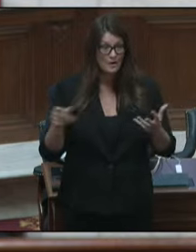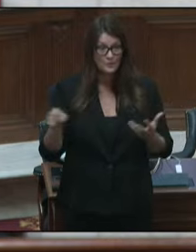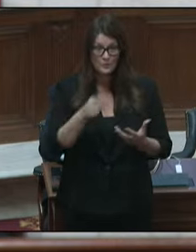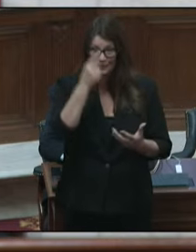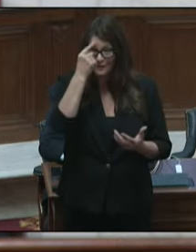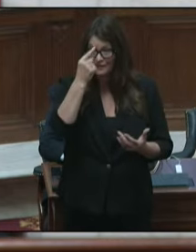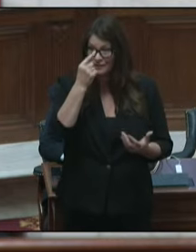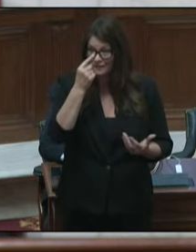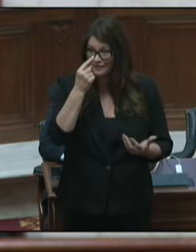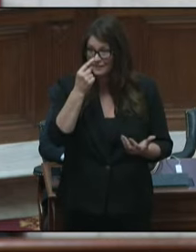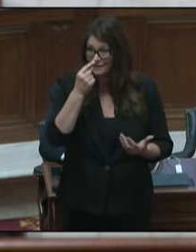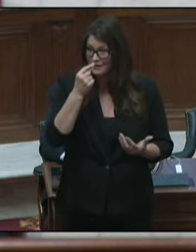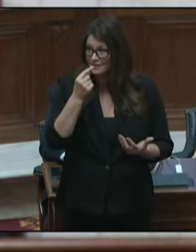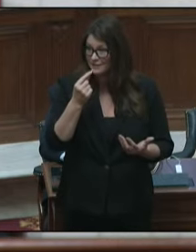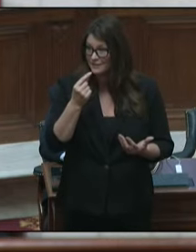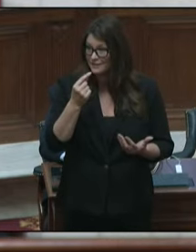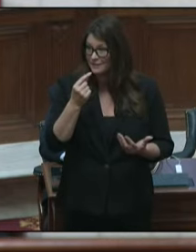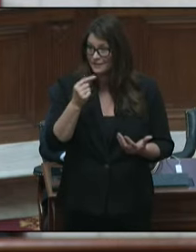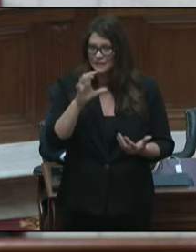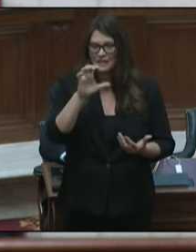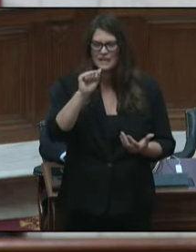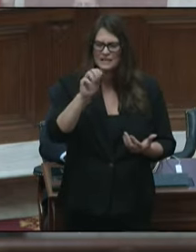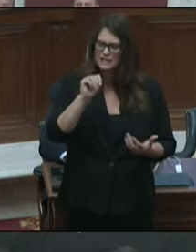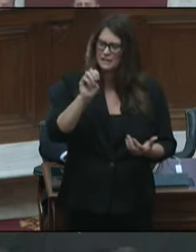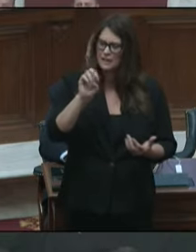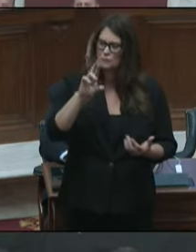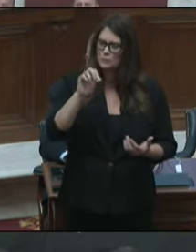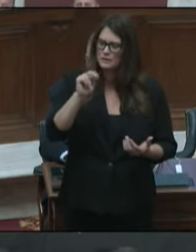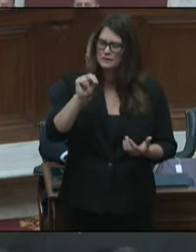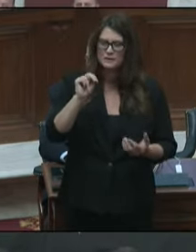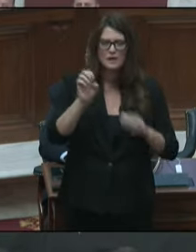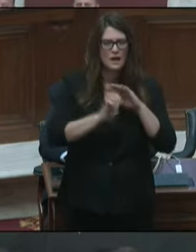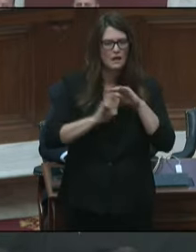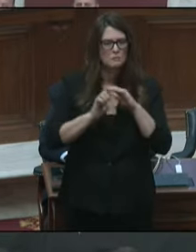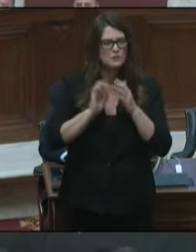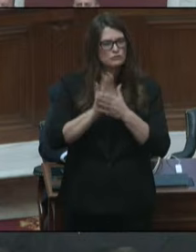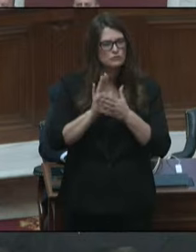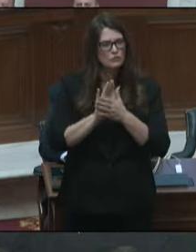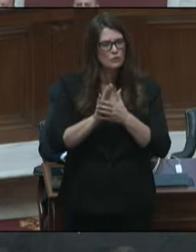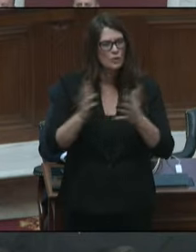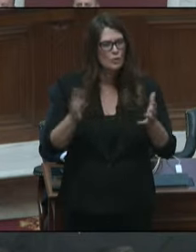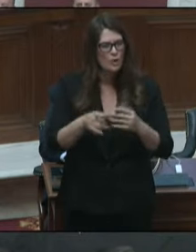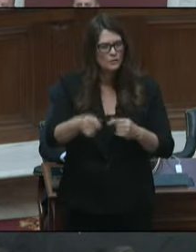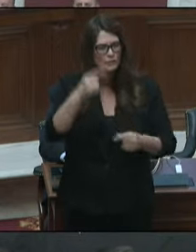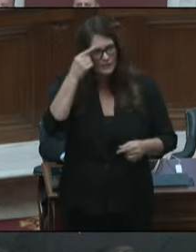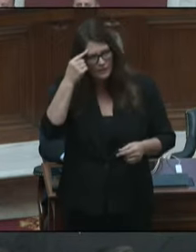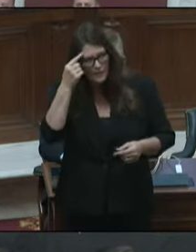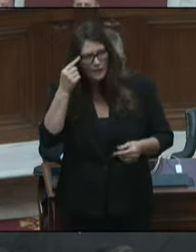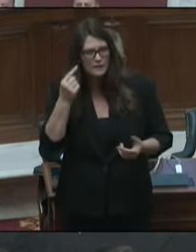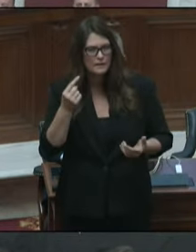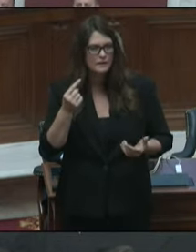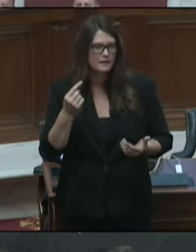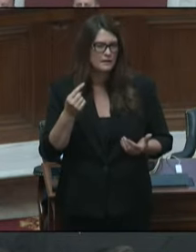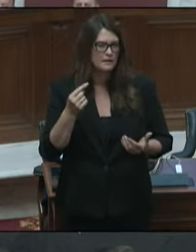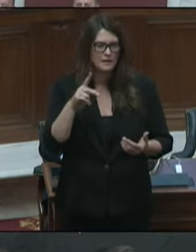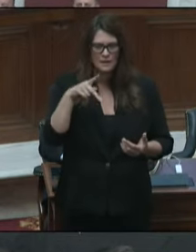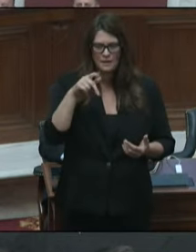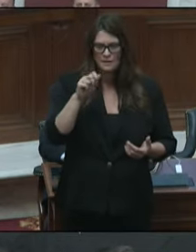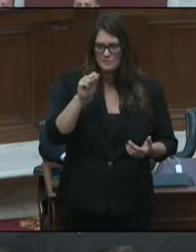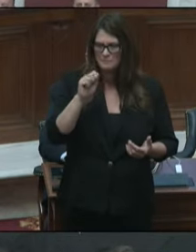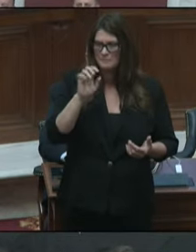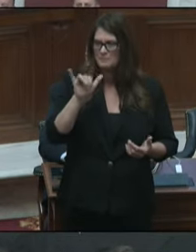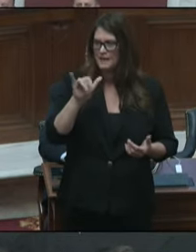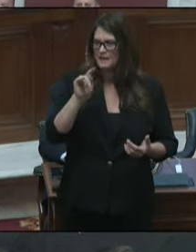think of Cameron Elementary School? What do you think of Peyton